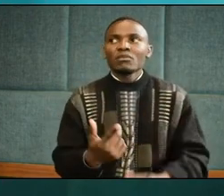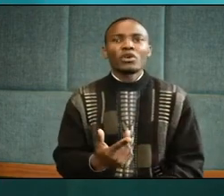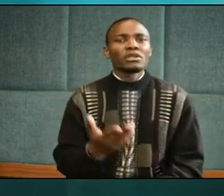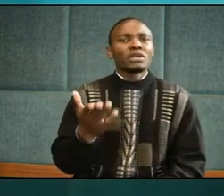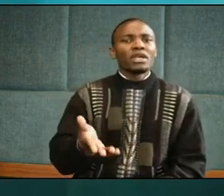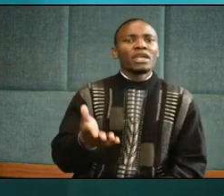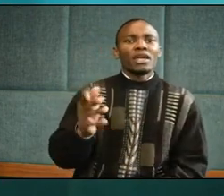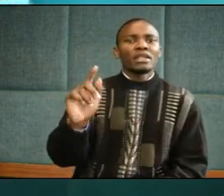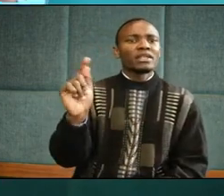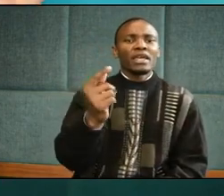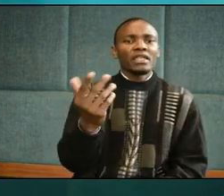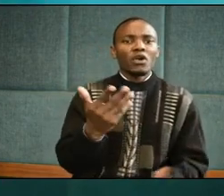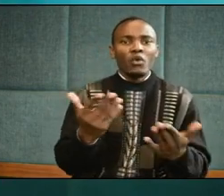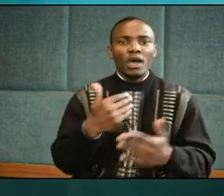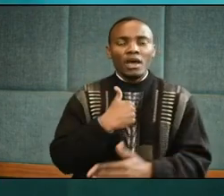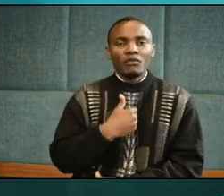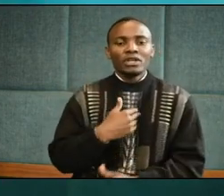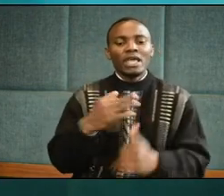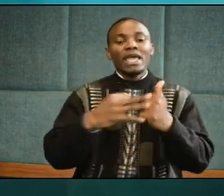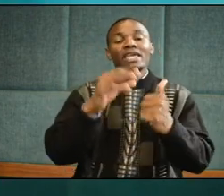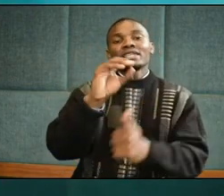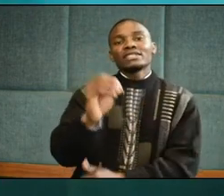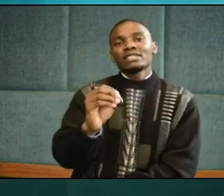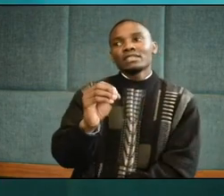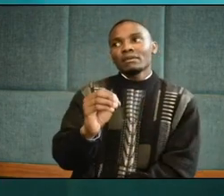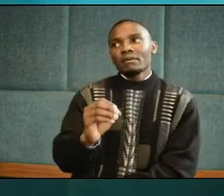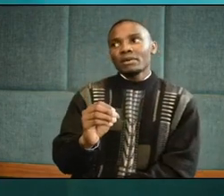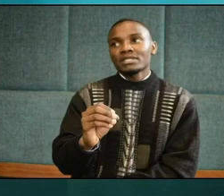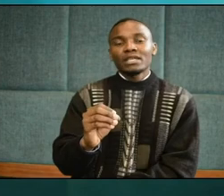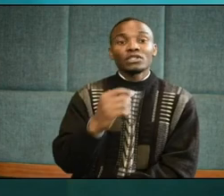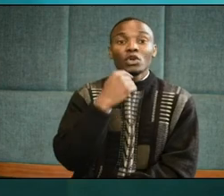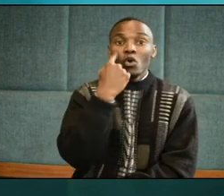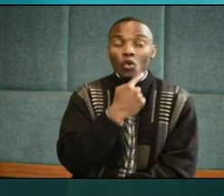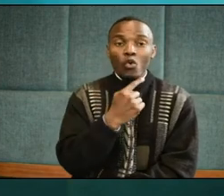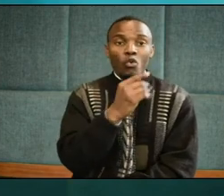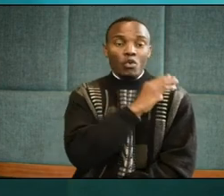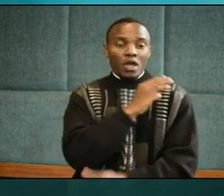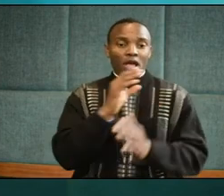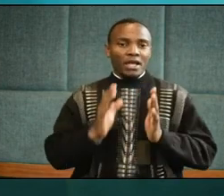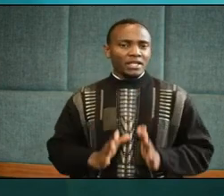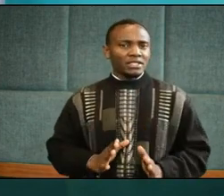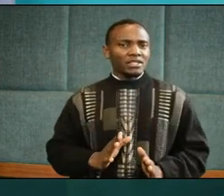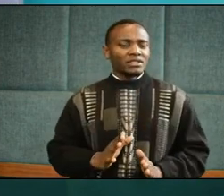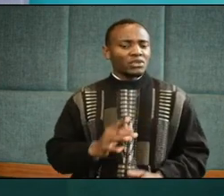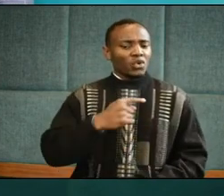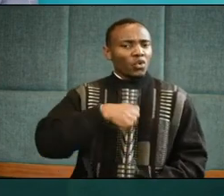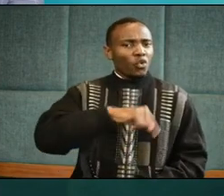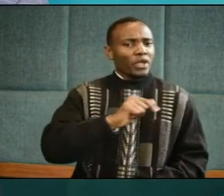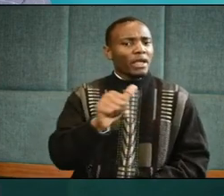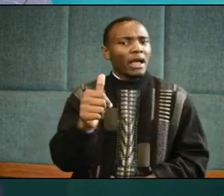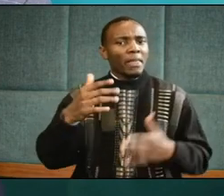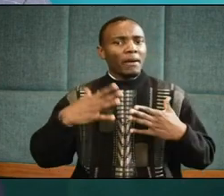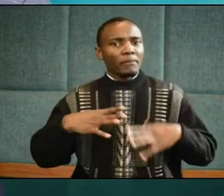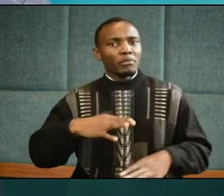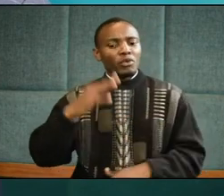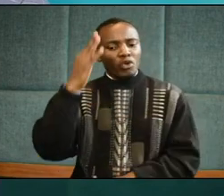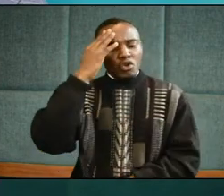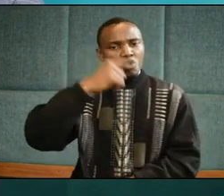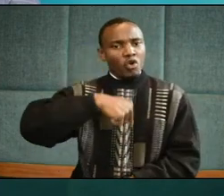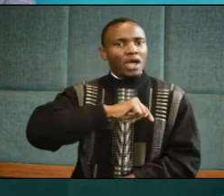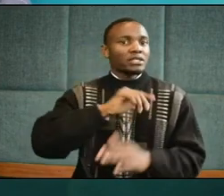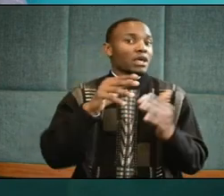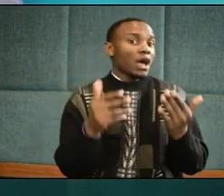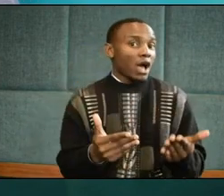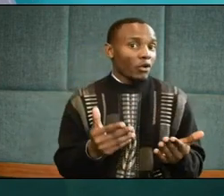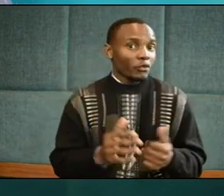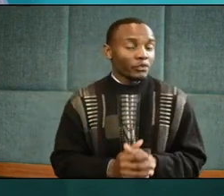we have more than 80% claiming to be Christians, what are we known for? Are